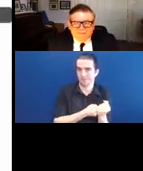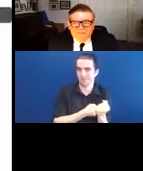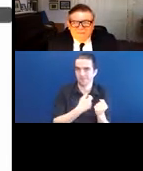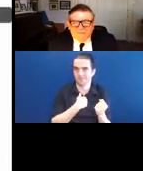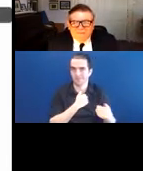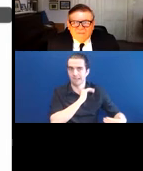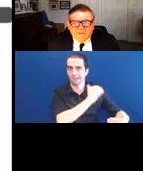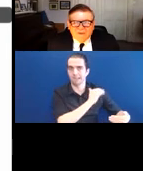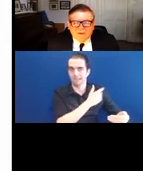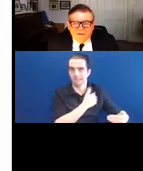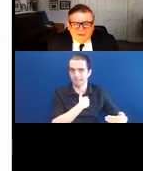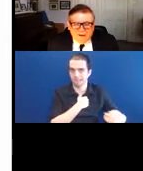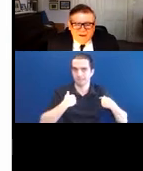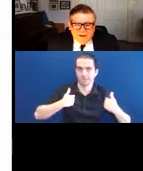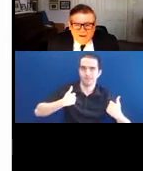a new mental health law.